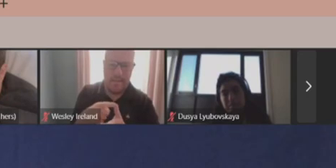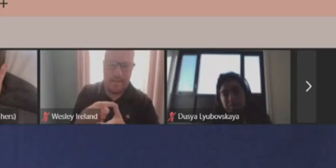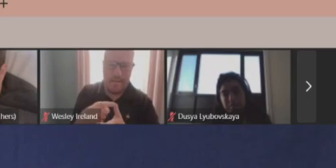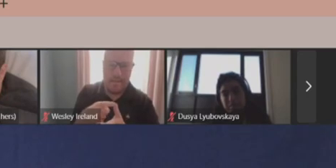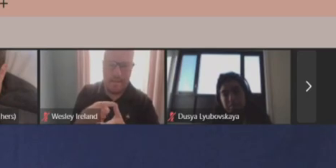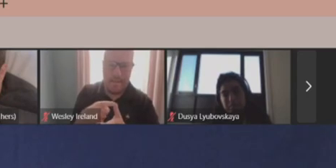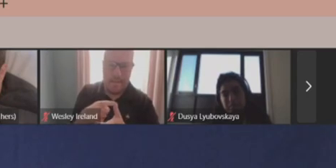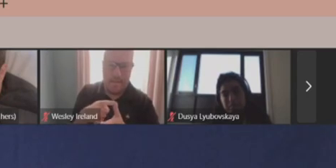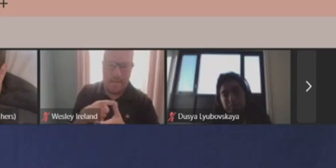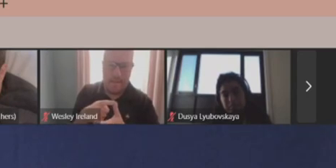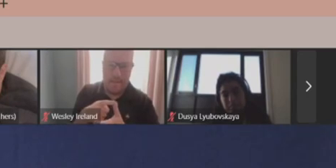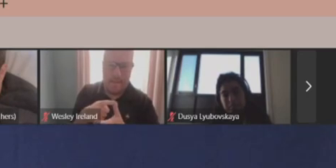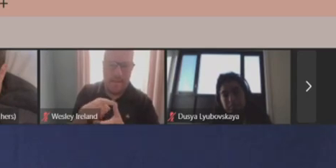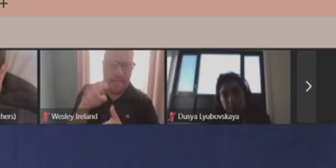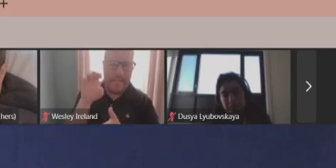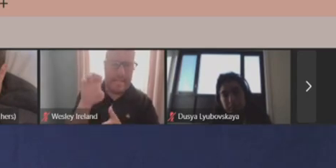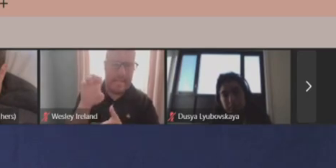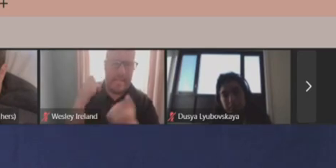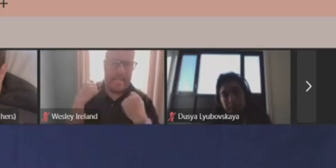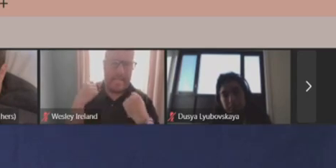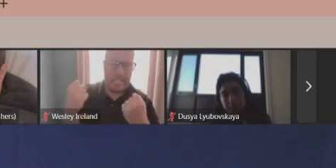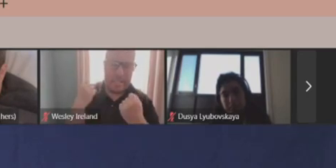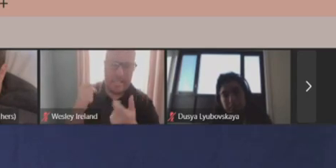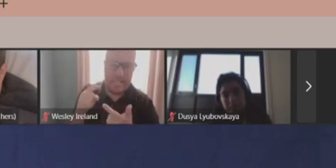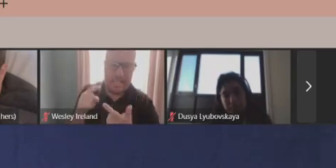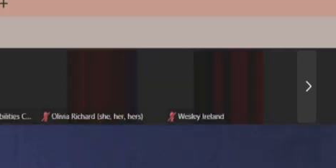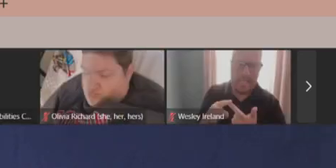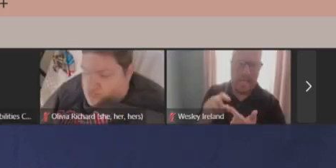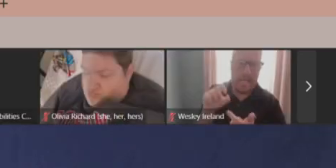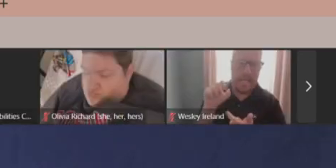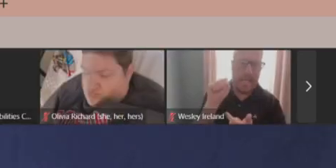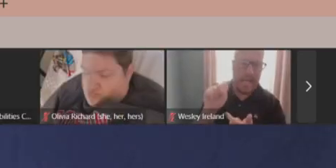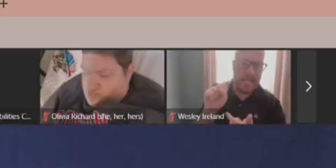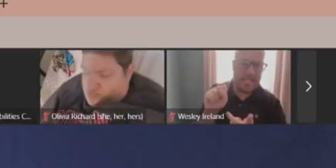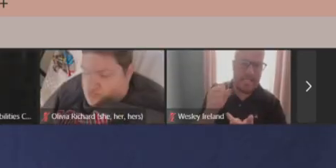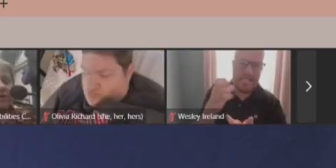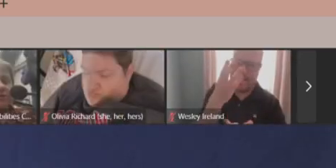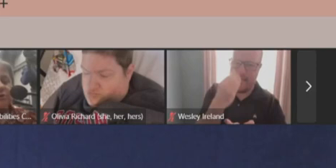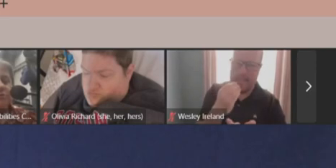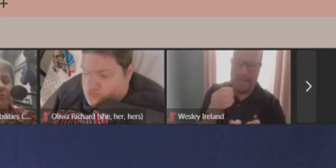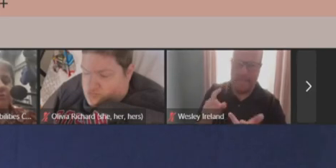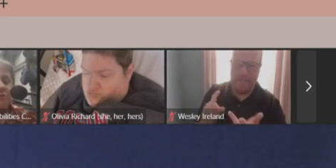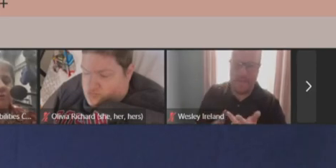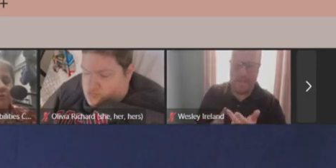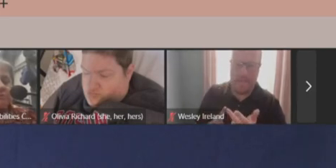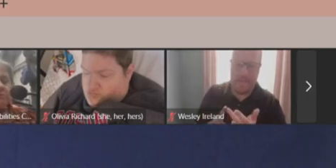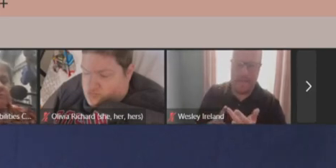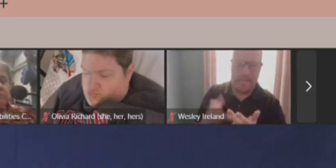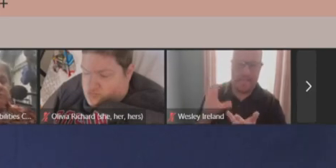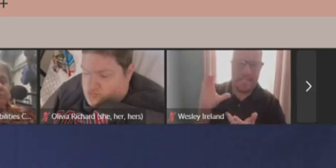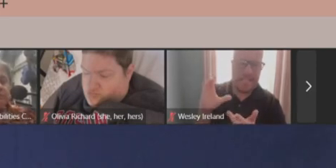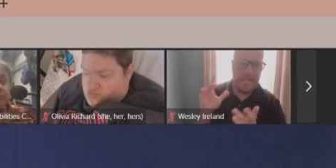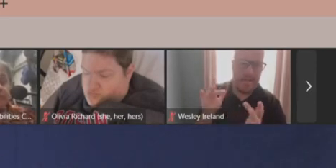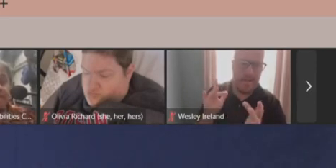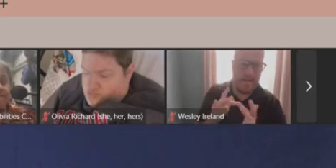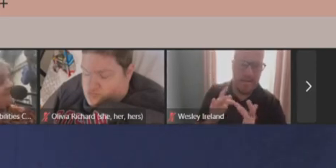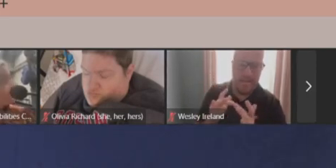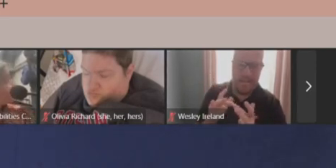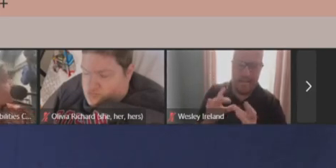I'm sorry to interrupt. We have no audio right now, Laurie. We cannot hear you.